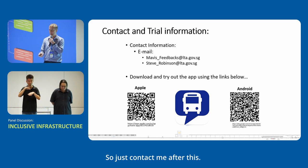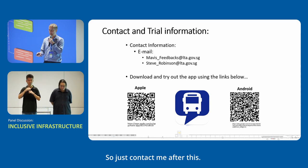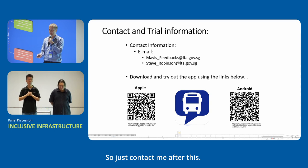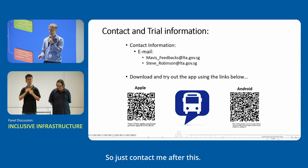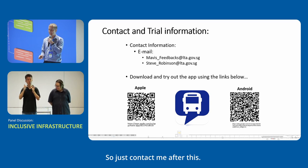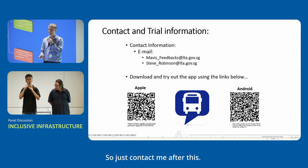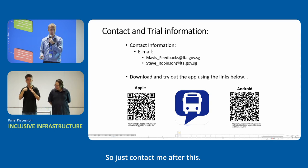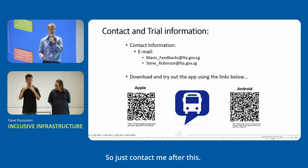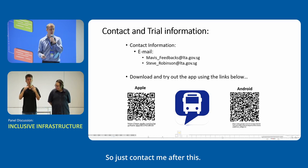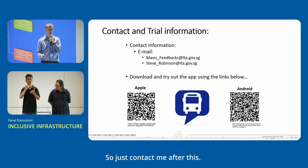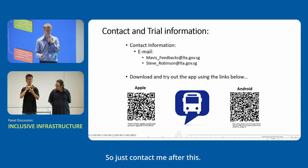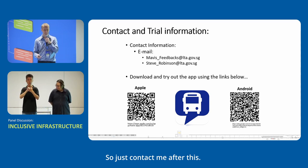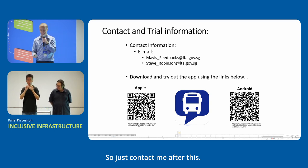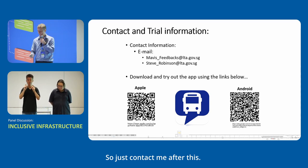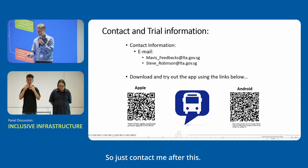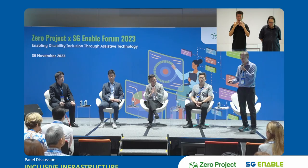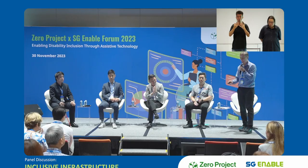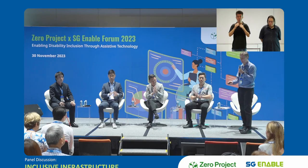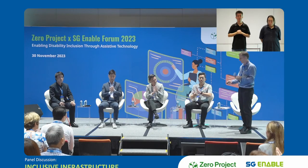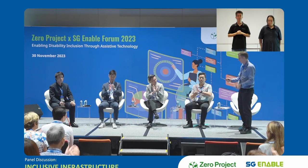contact me after this. Great. Thank you.